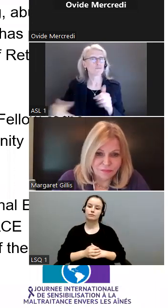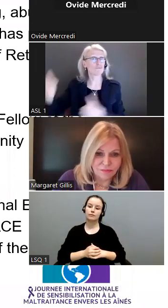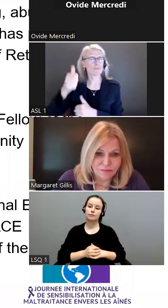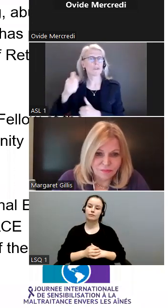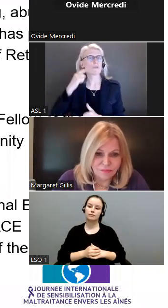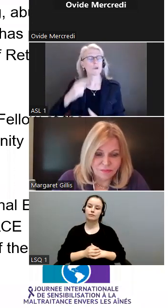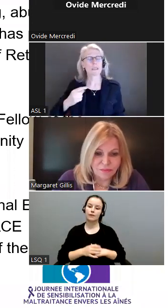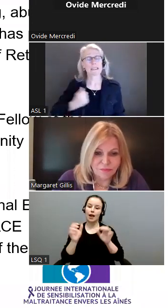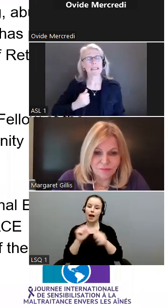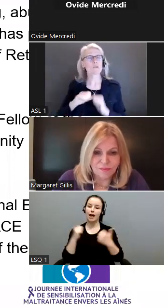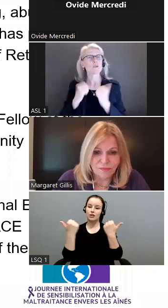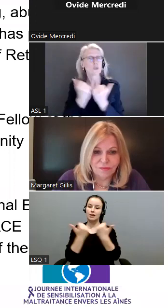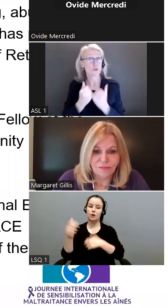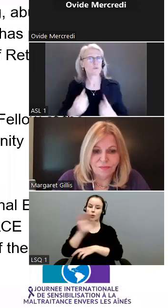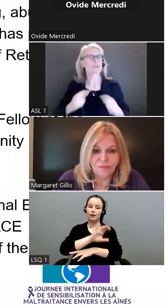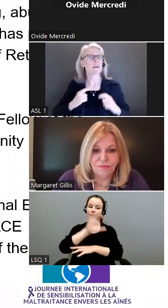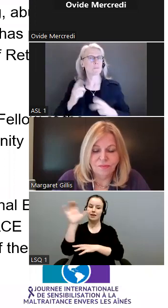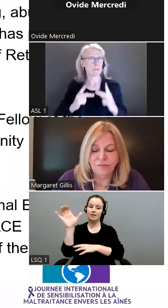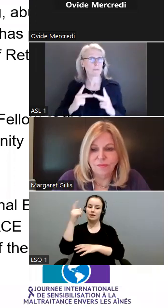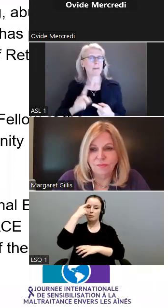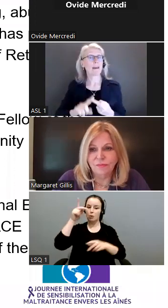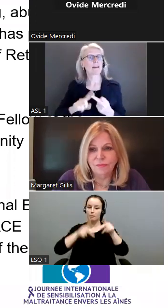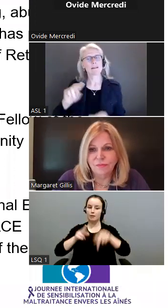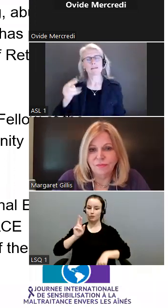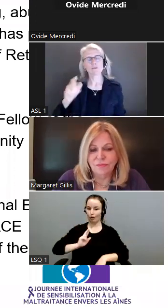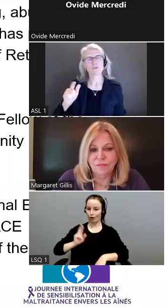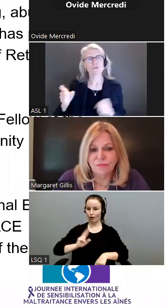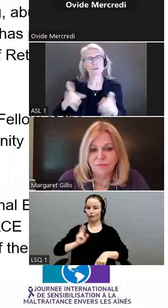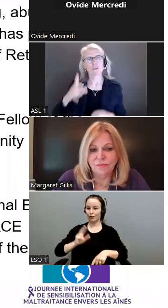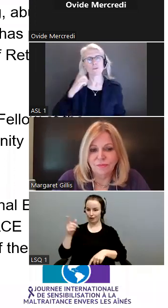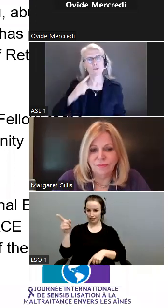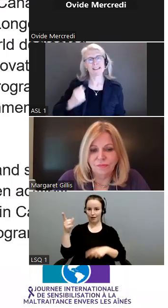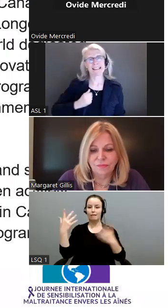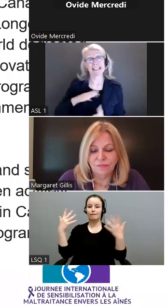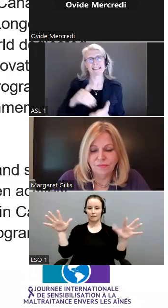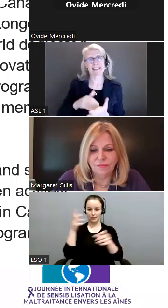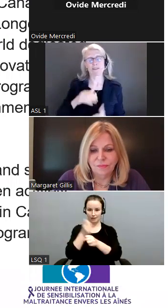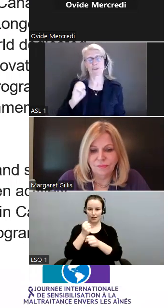National Director for the Canadian Centre for Elder Law. So welcome, Laura.